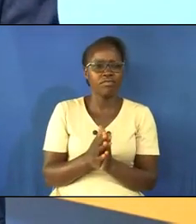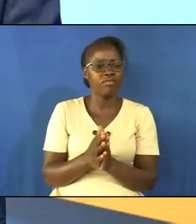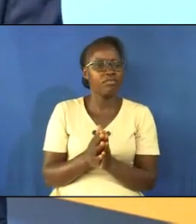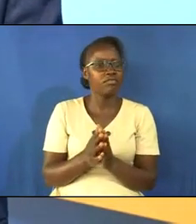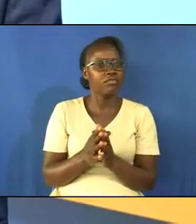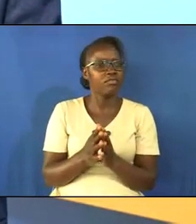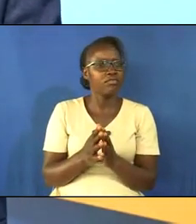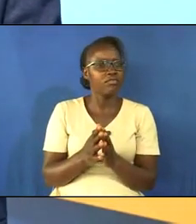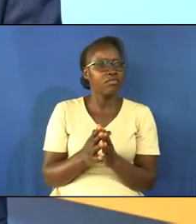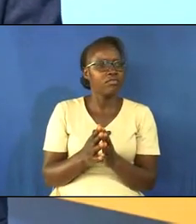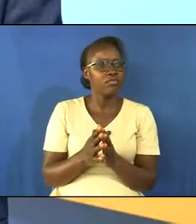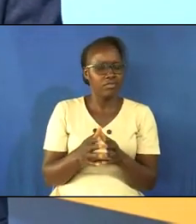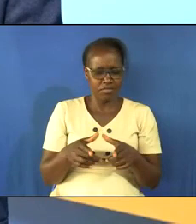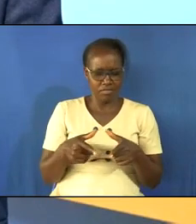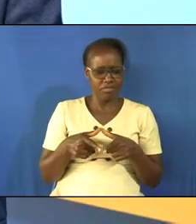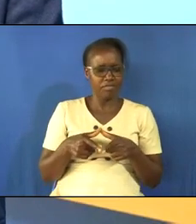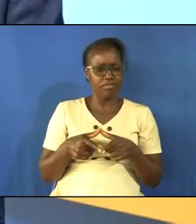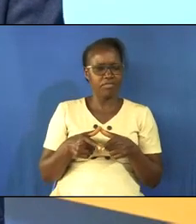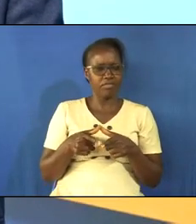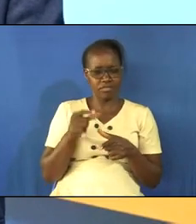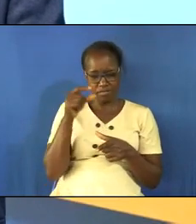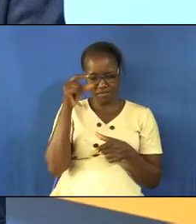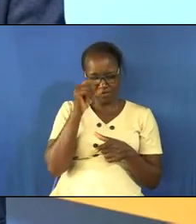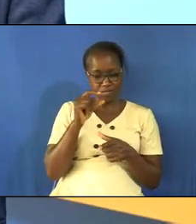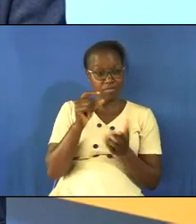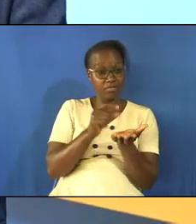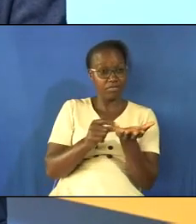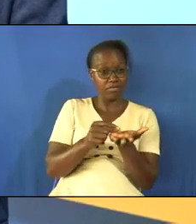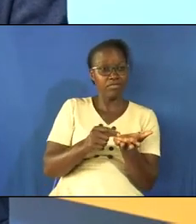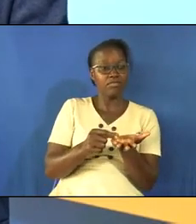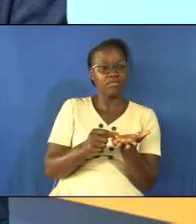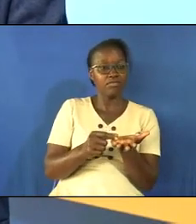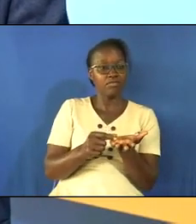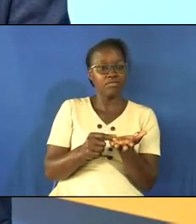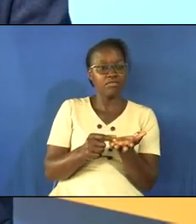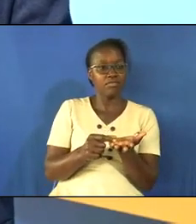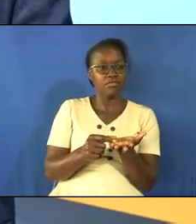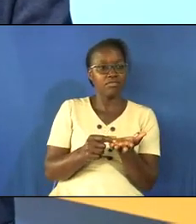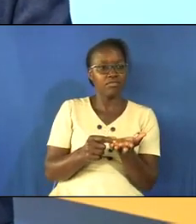visualize the genital tract. So